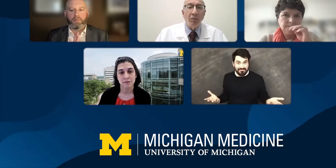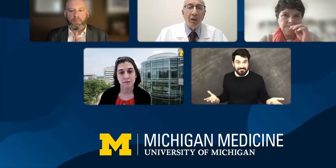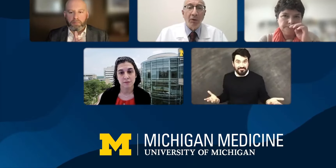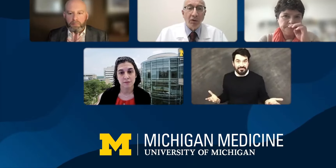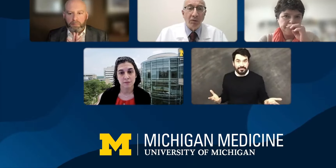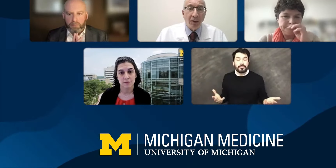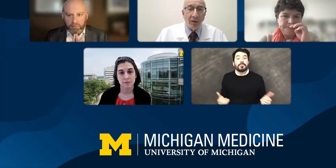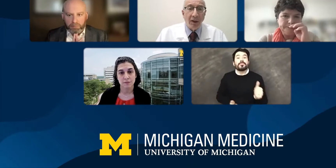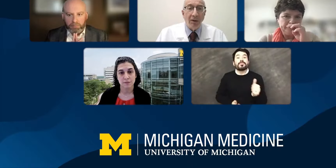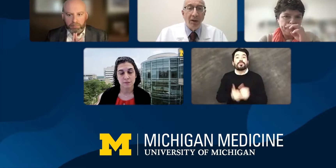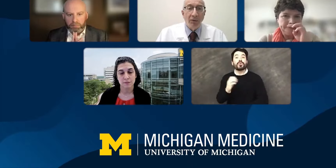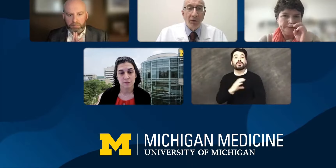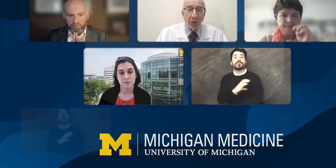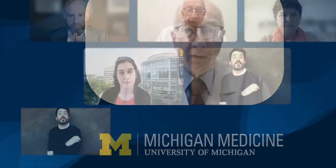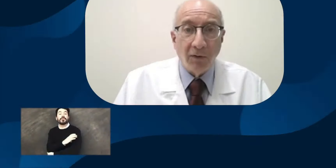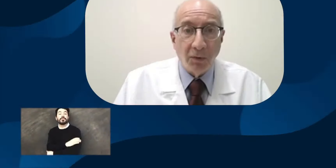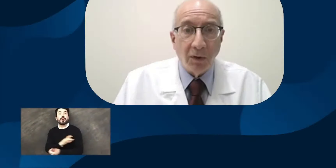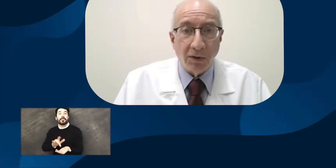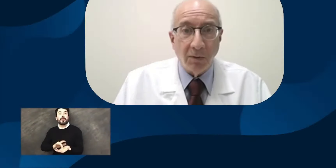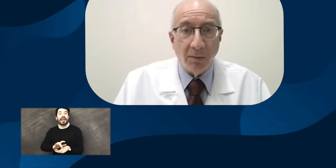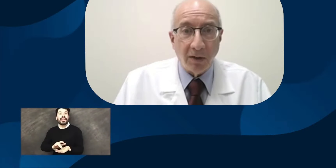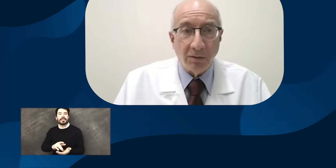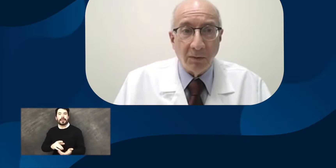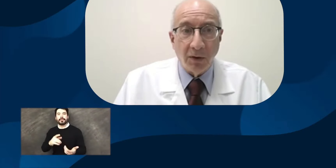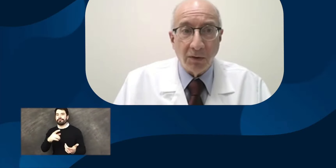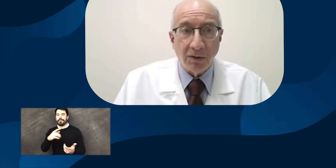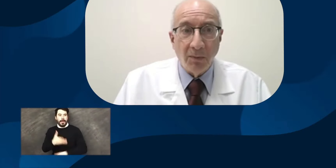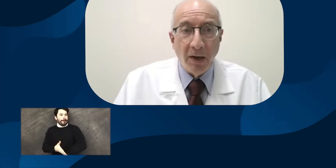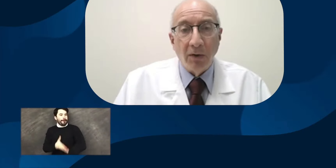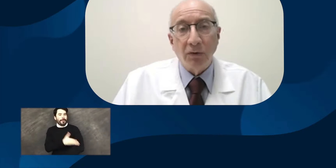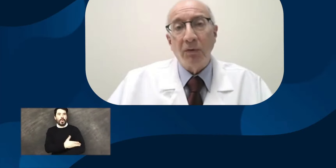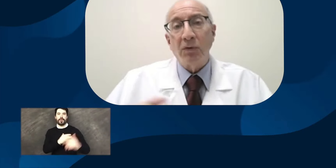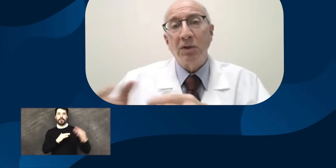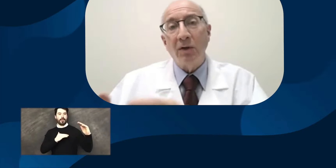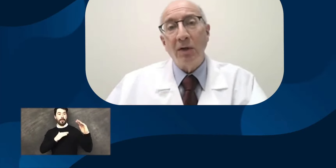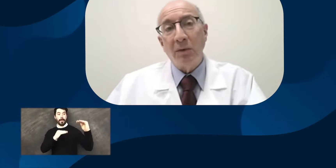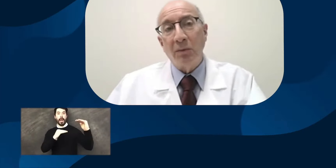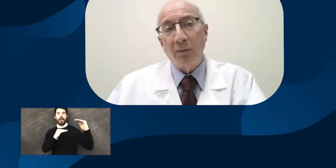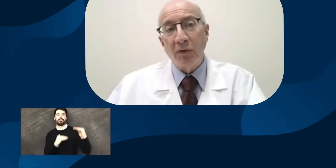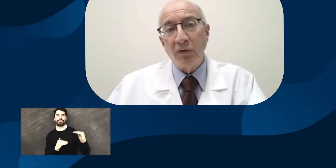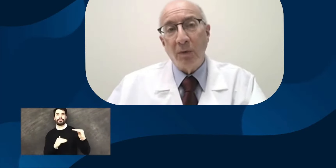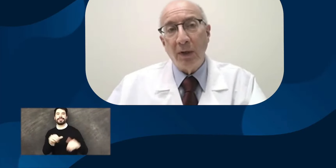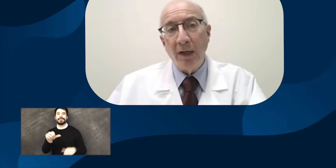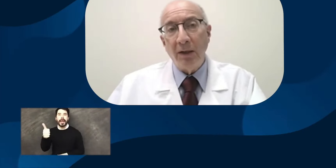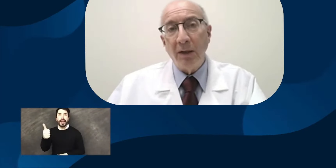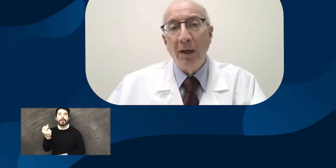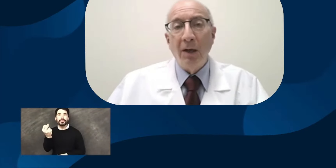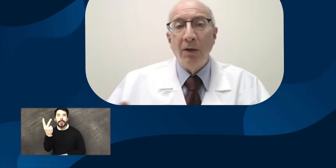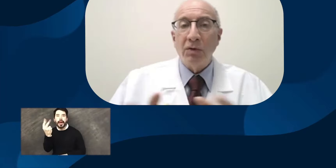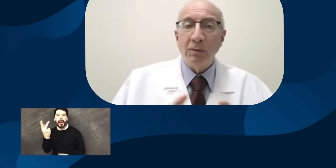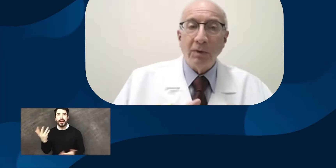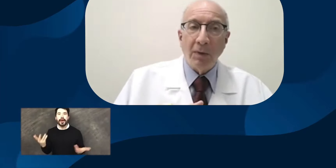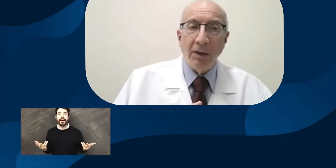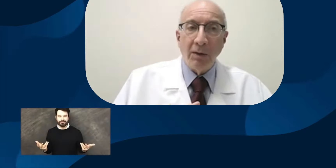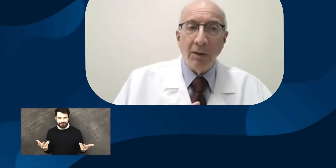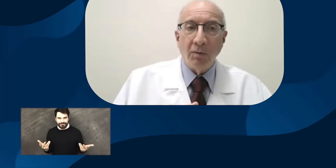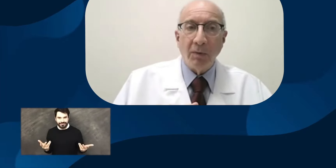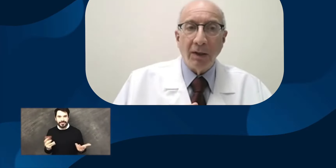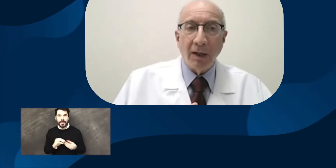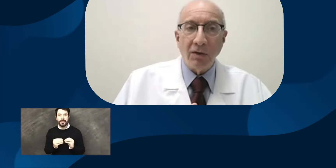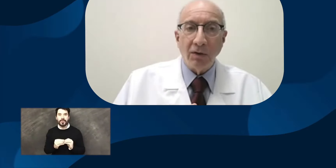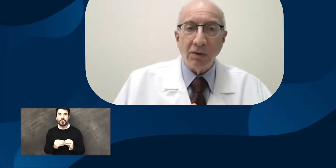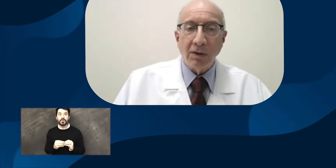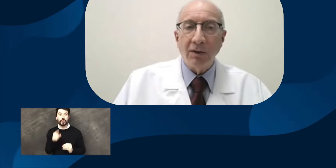blood pressure medications will lower blood pressure by 10 to 12 points at their maximum dose. So if you're starting with a blood pressure of 180, you simply may need